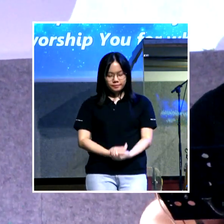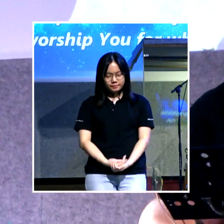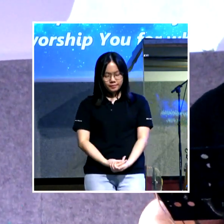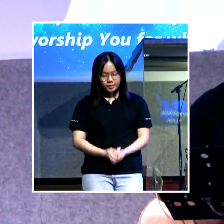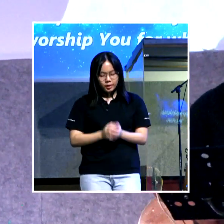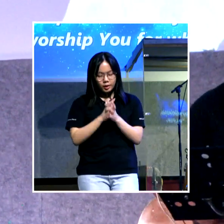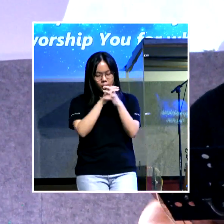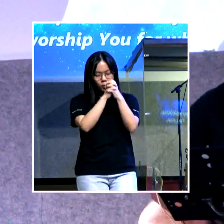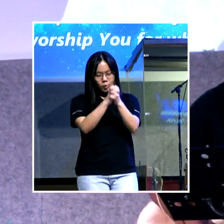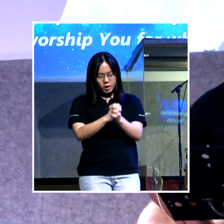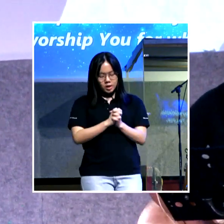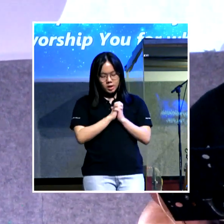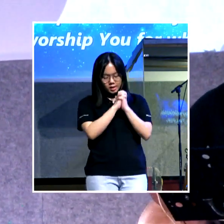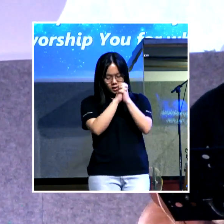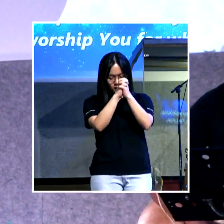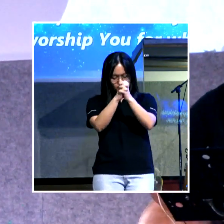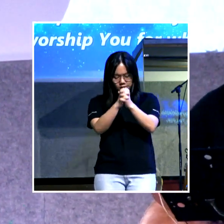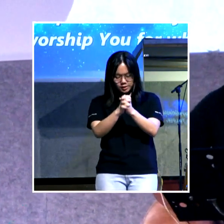are. We